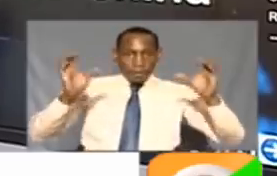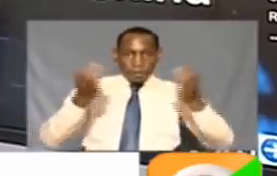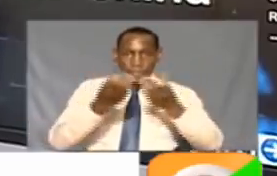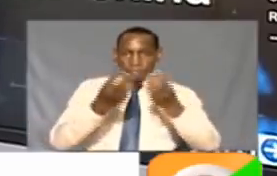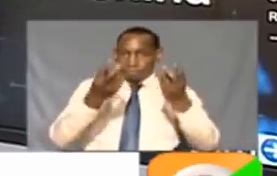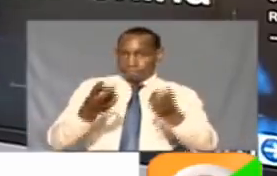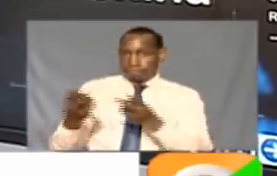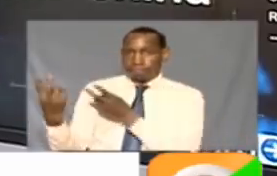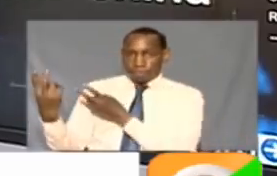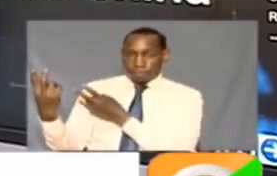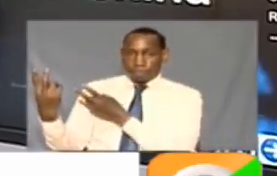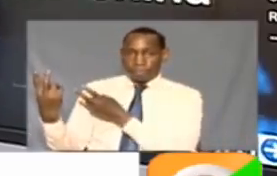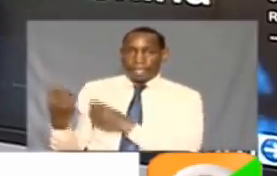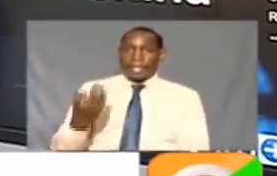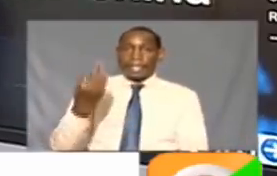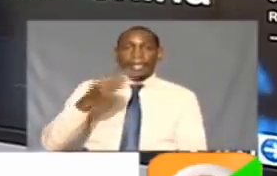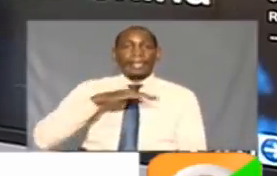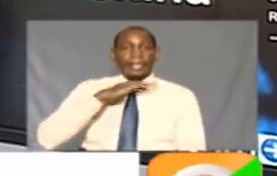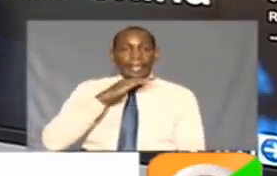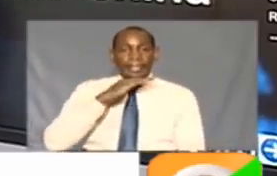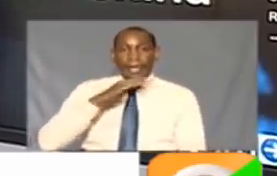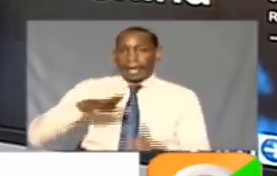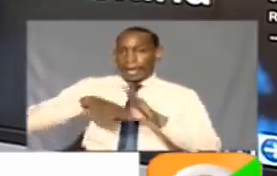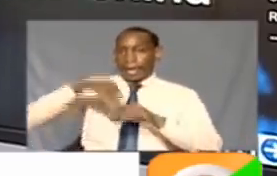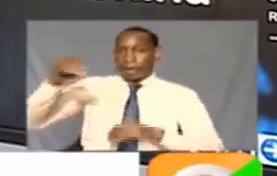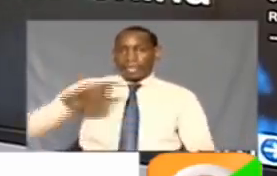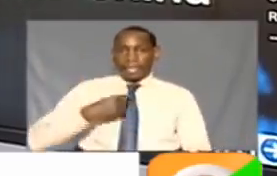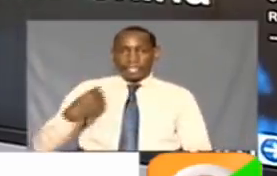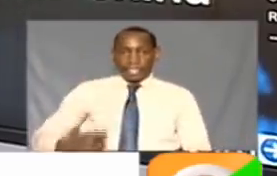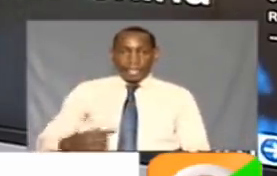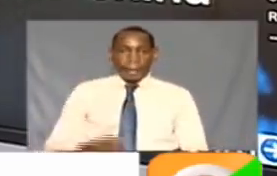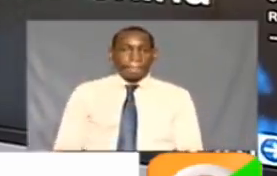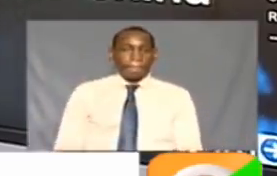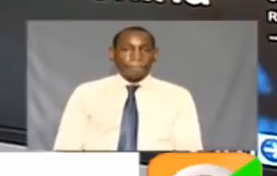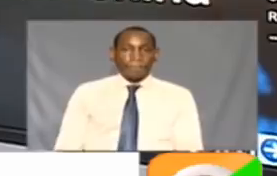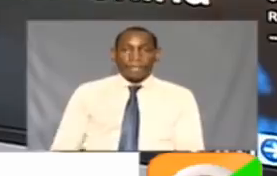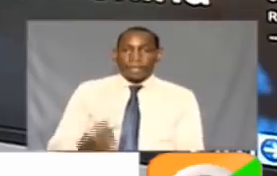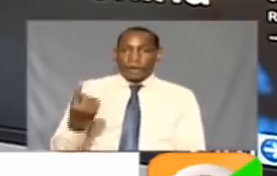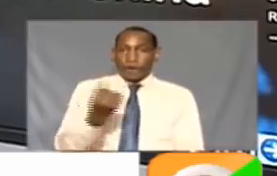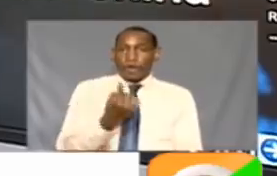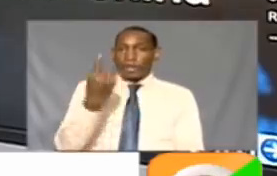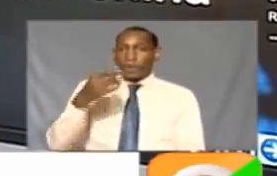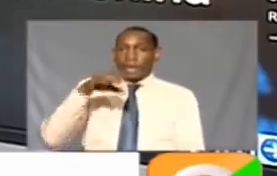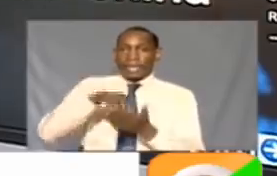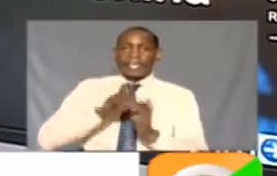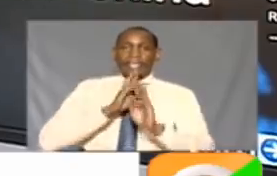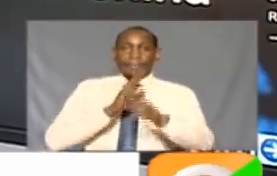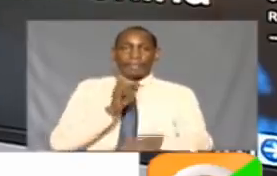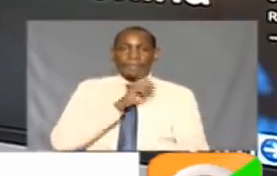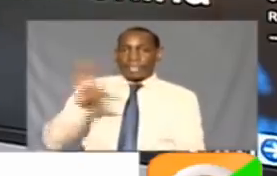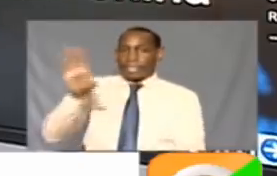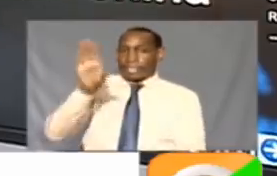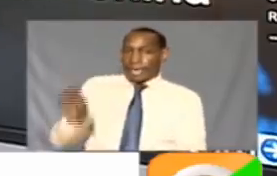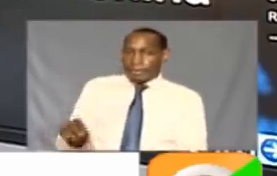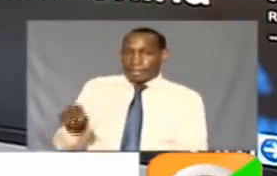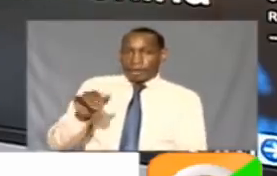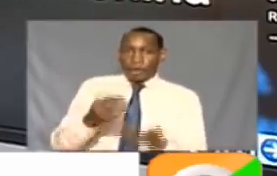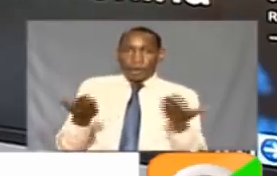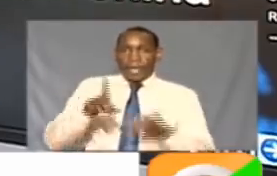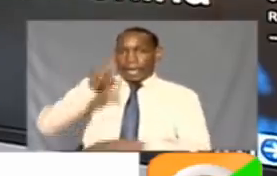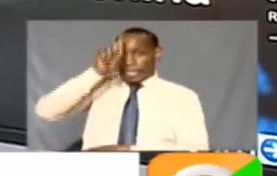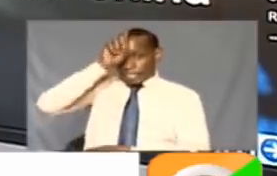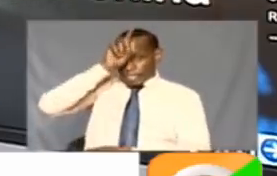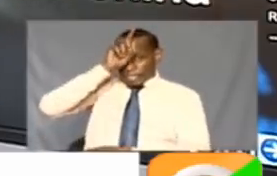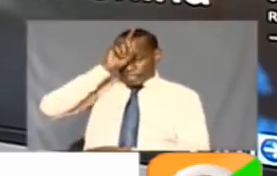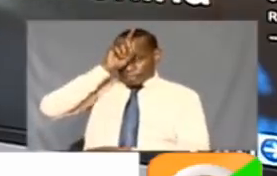there've just been three deaths outside of China. Now, only one case has been reported in Africa, that is in Egypt, and that